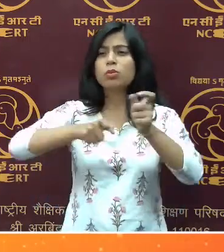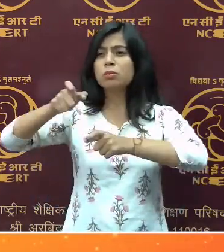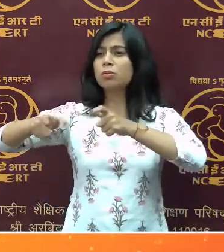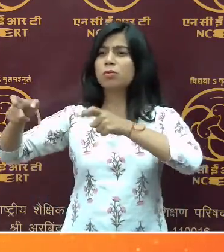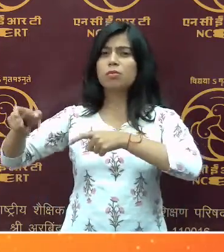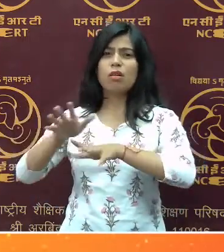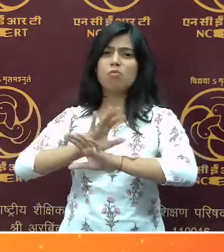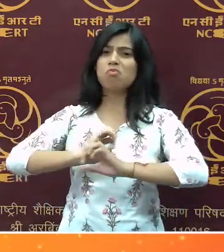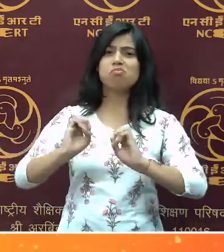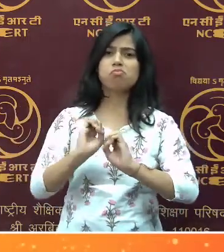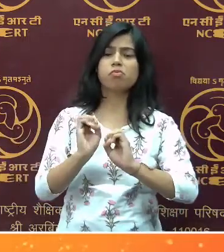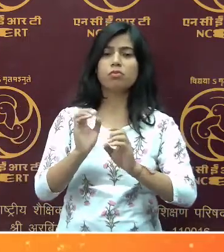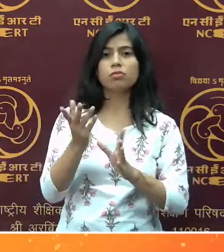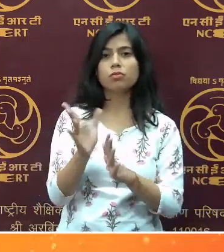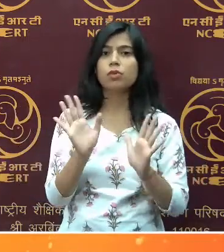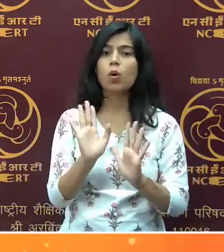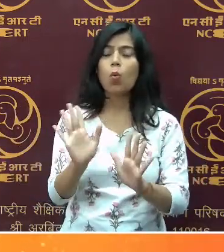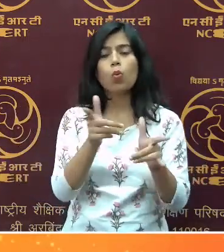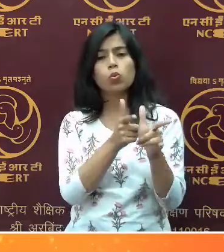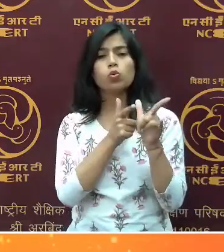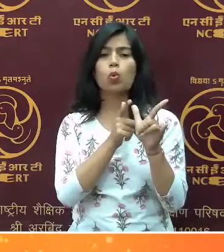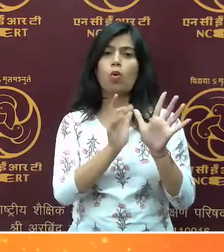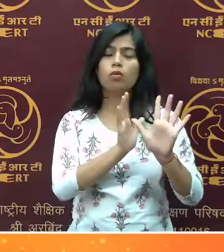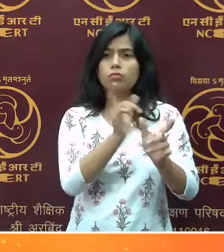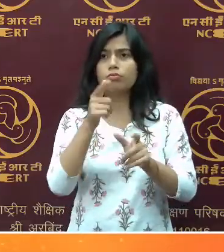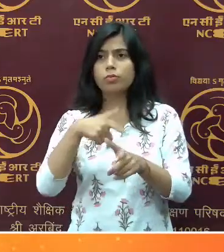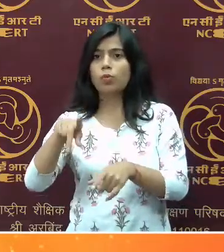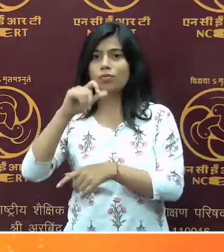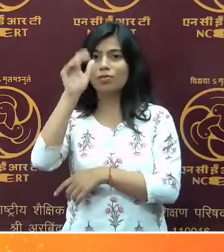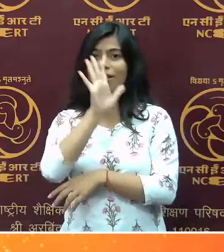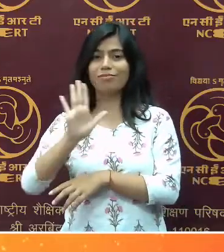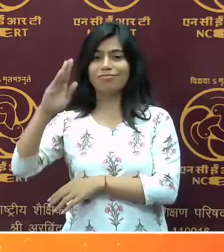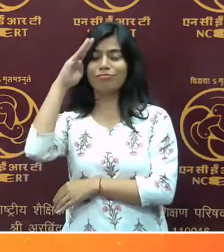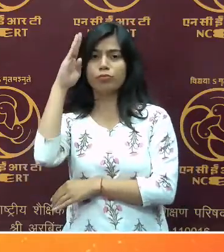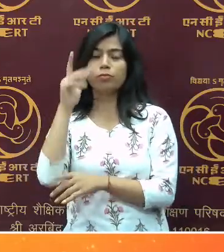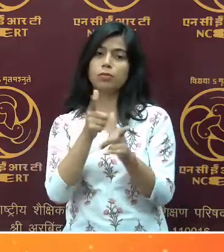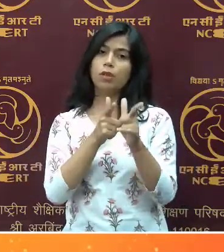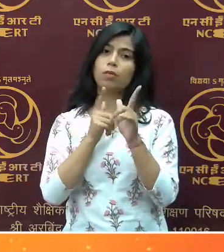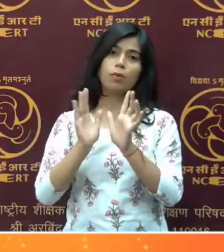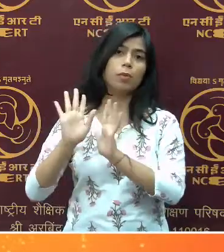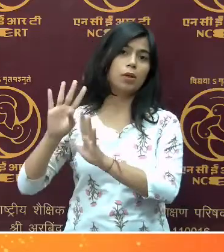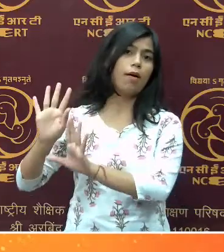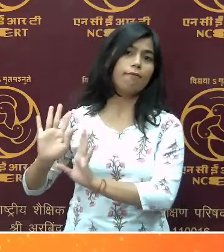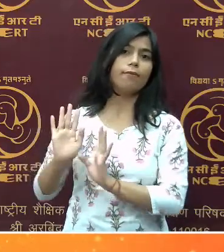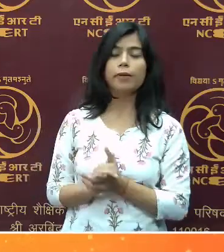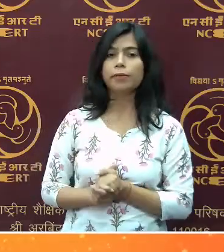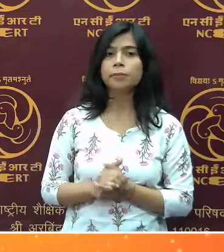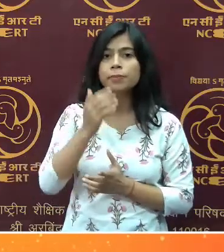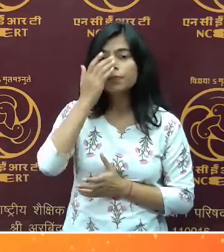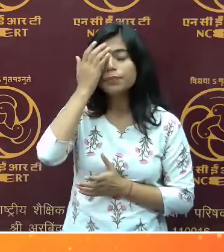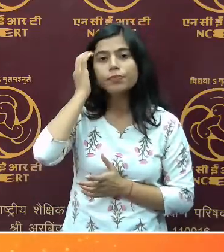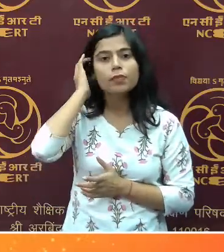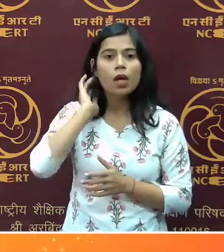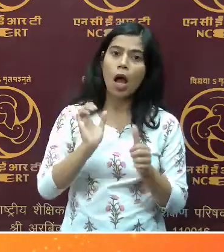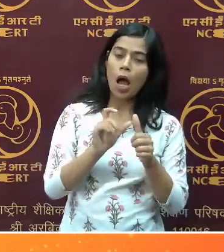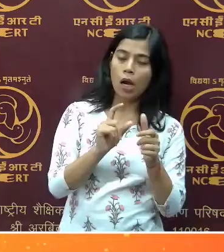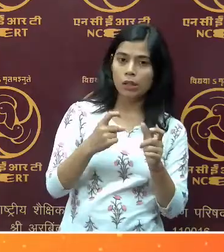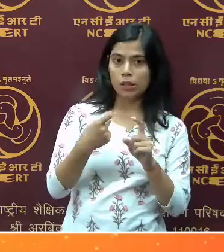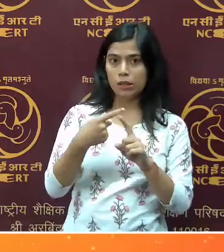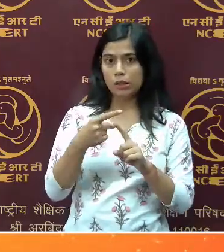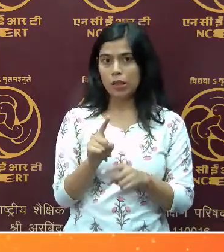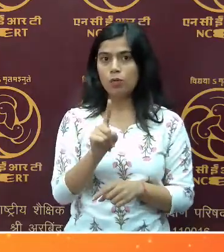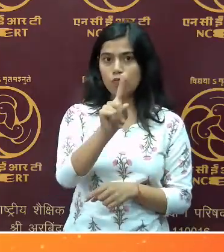is for the security forces, armed forces. So, for citizens of India, Article 32, Article 14 to Article